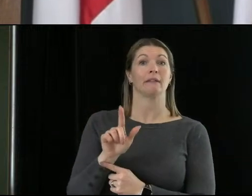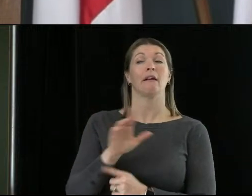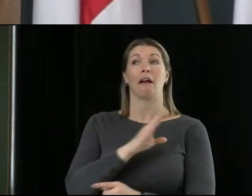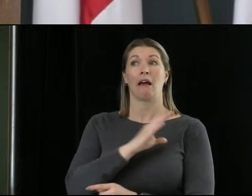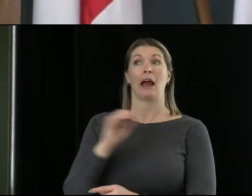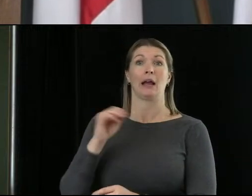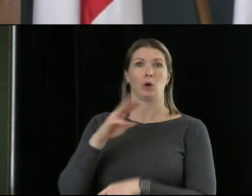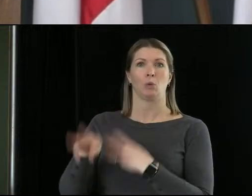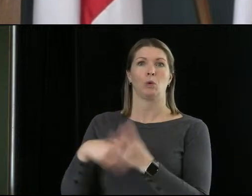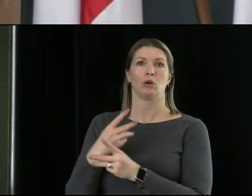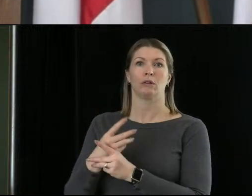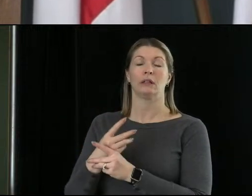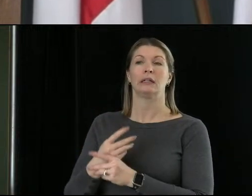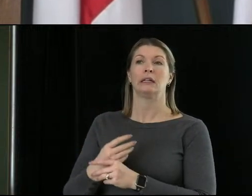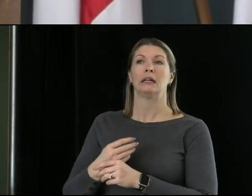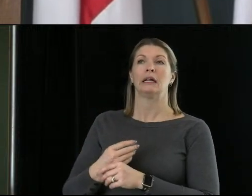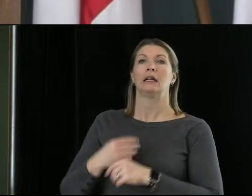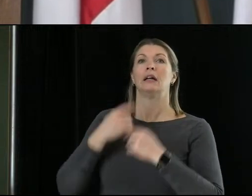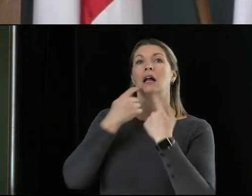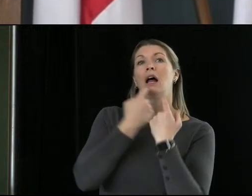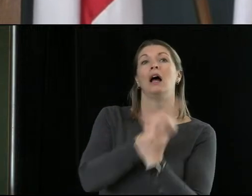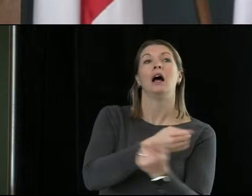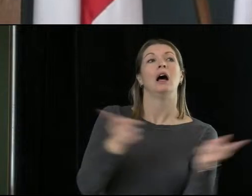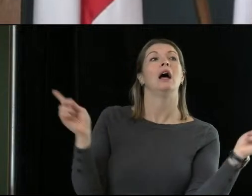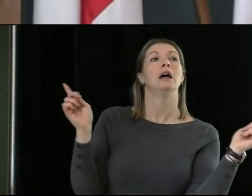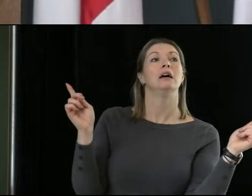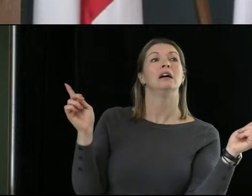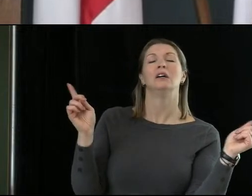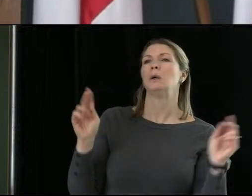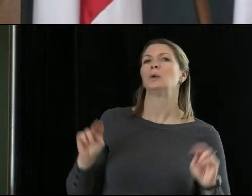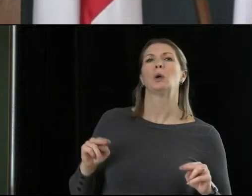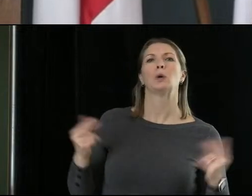Speaking out is no good if nobody is listening.